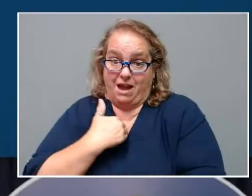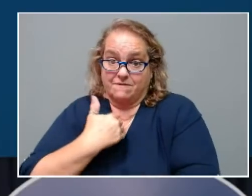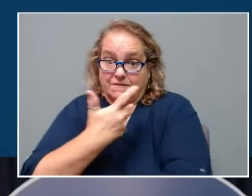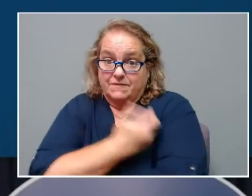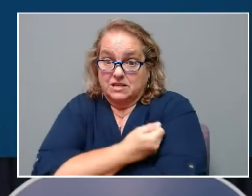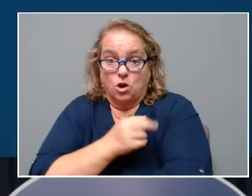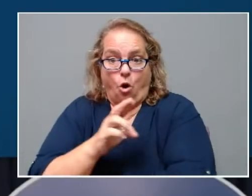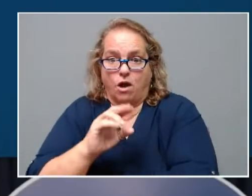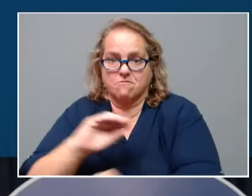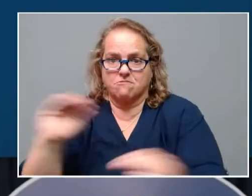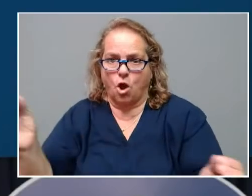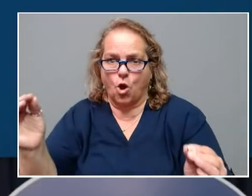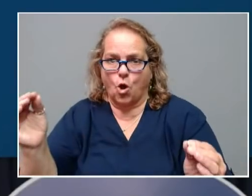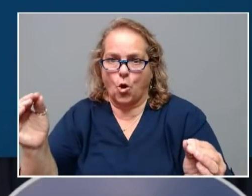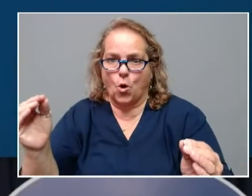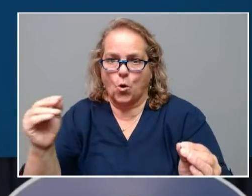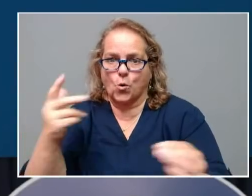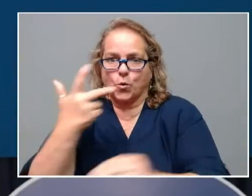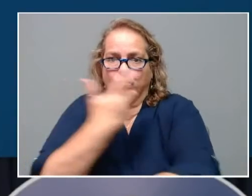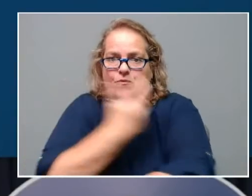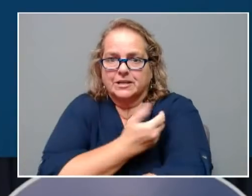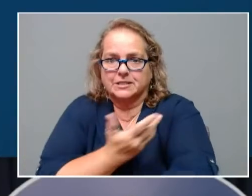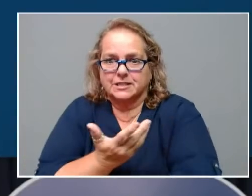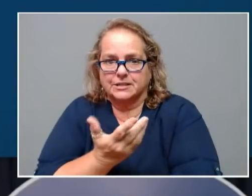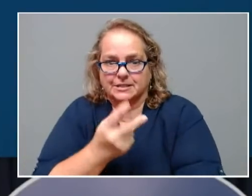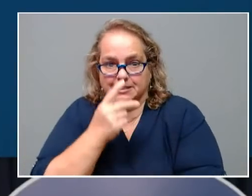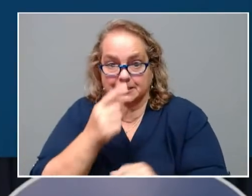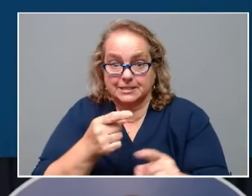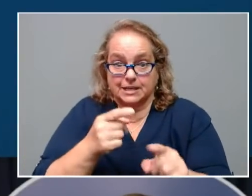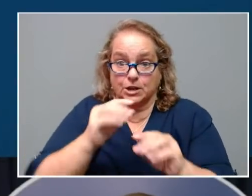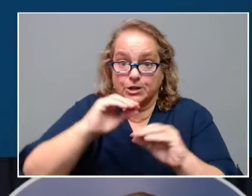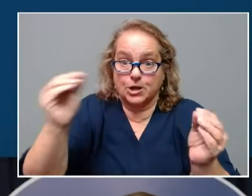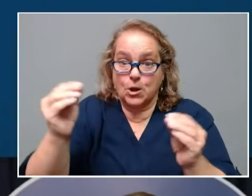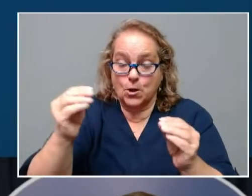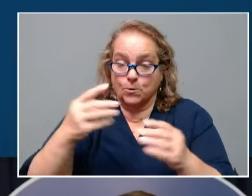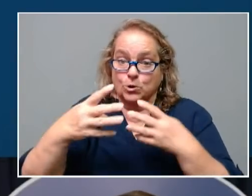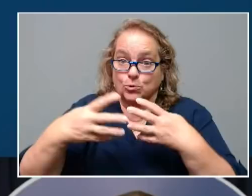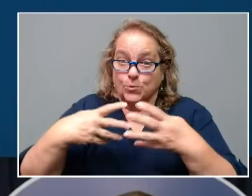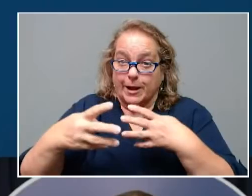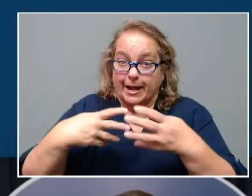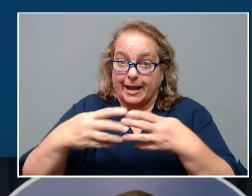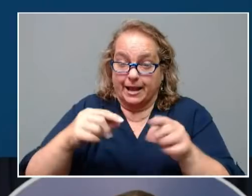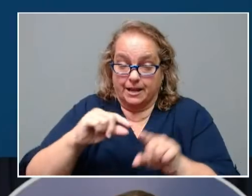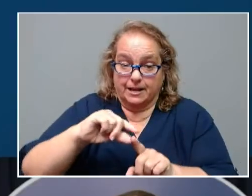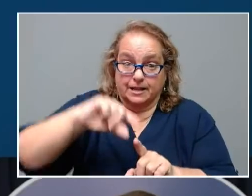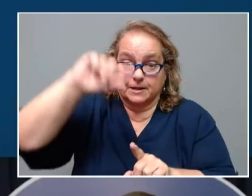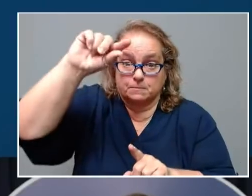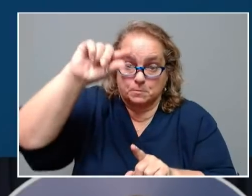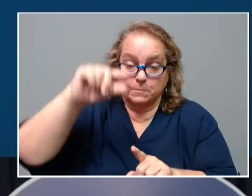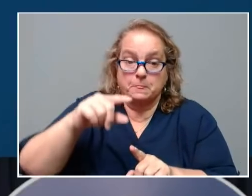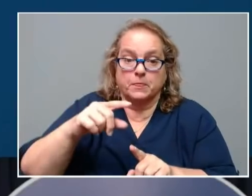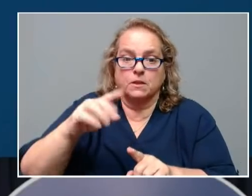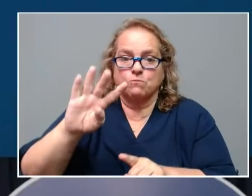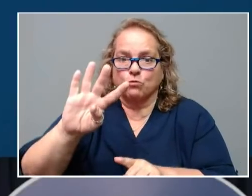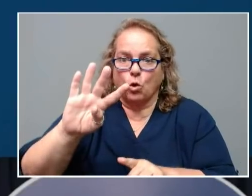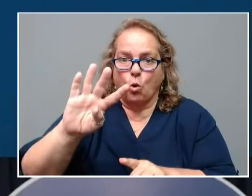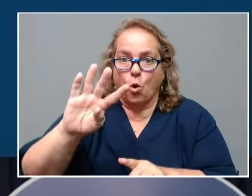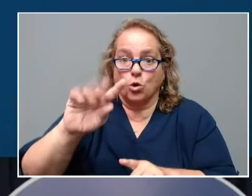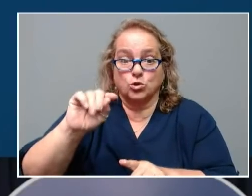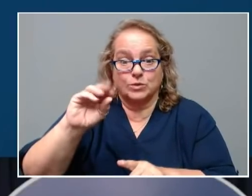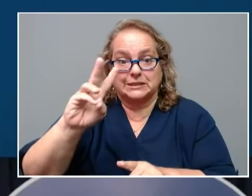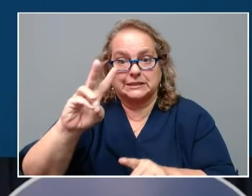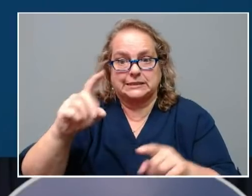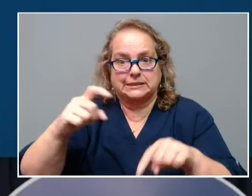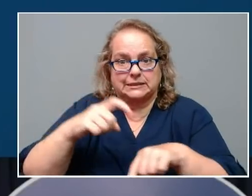that you get. It's ranged anywhere when we get the data in from 4 to 6 times more protected if you